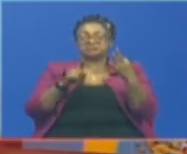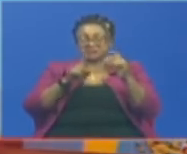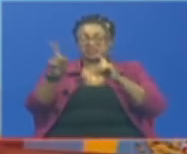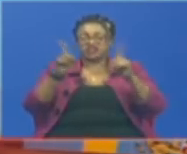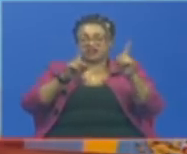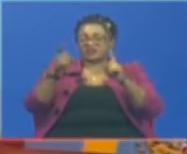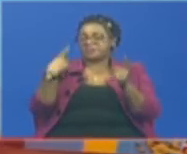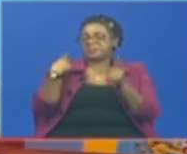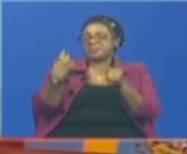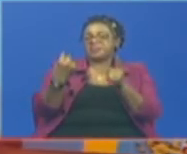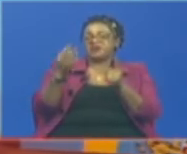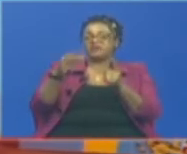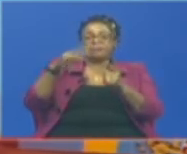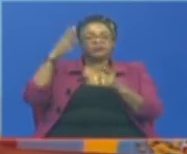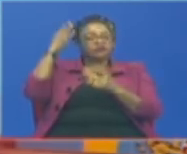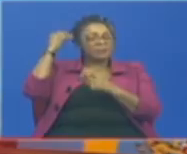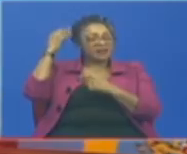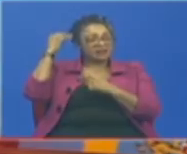travel from Somalia.